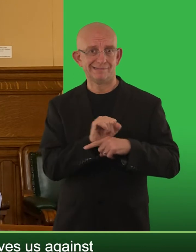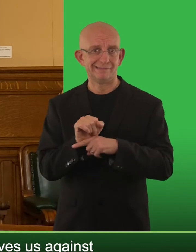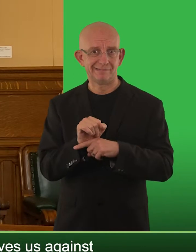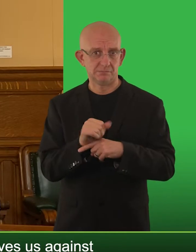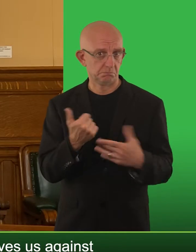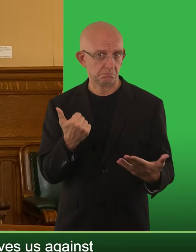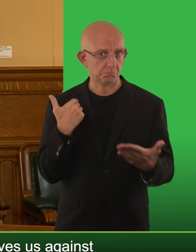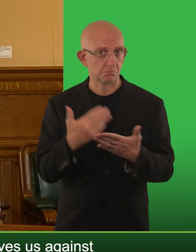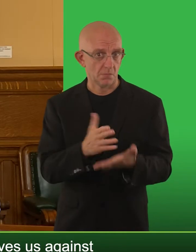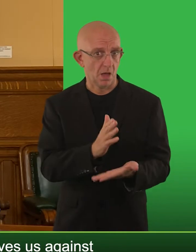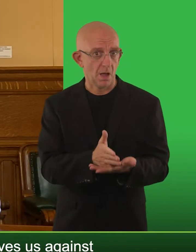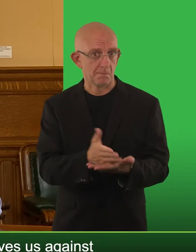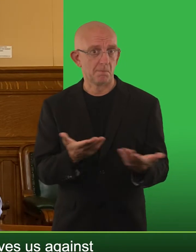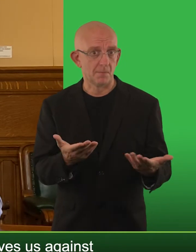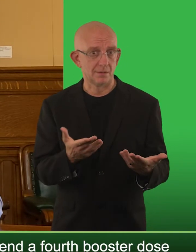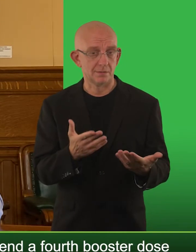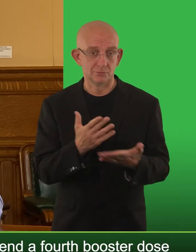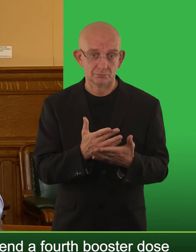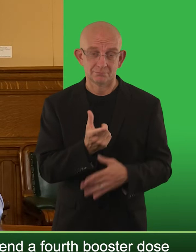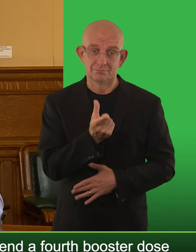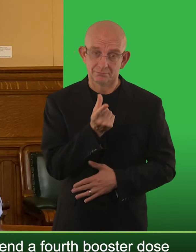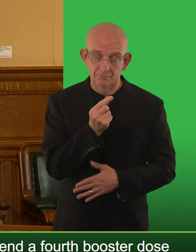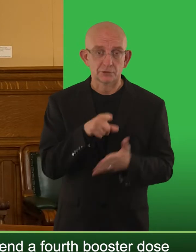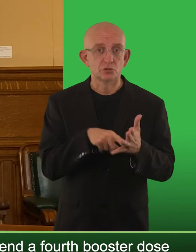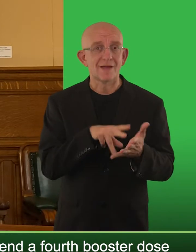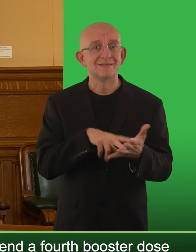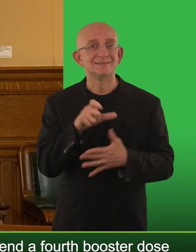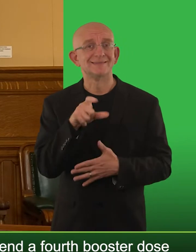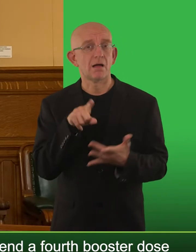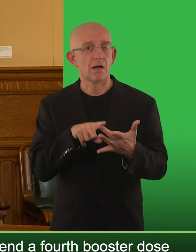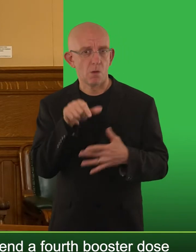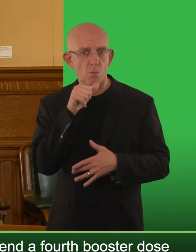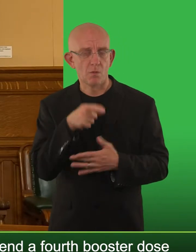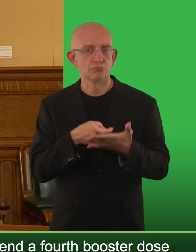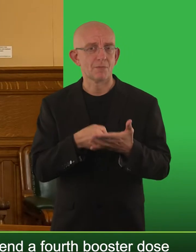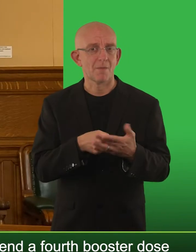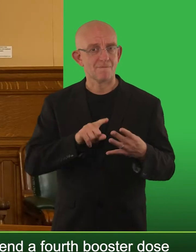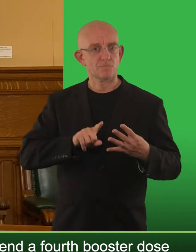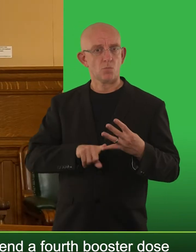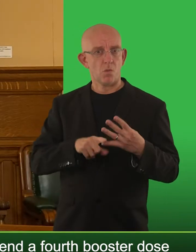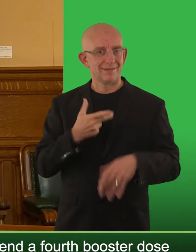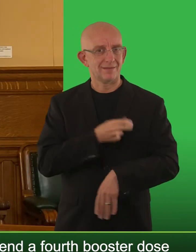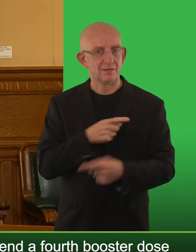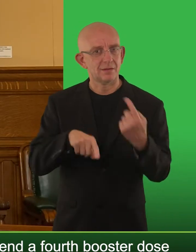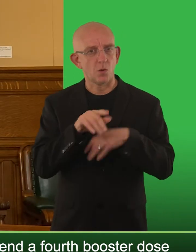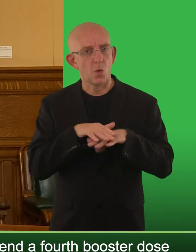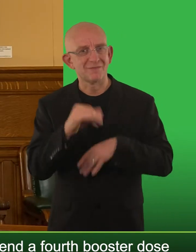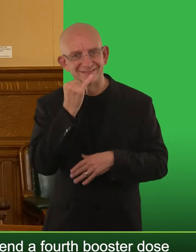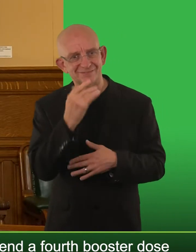against severe disease is holding up pretty well, actually. It's very likely that the JCVI will